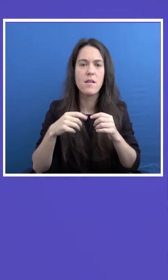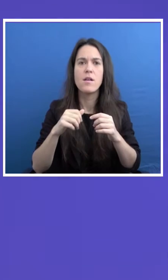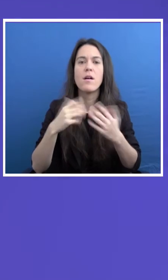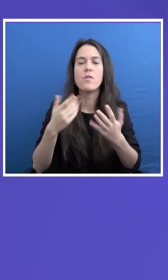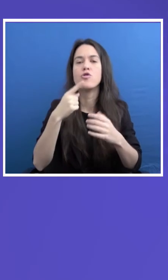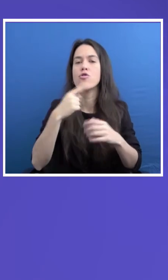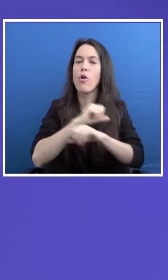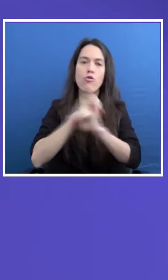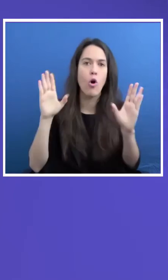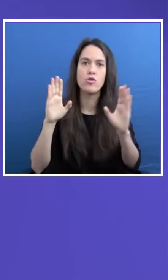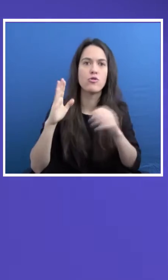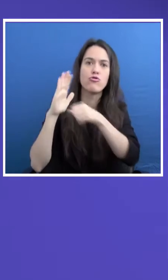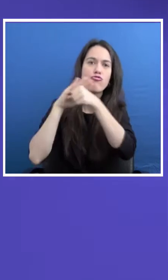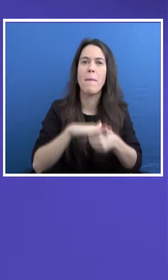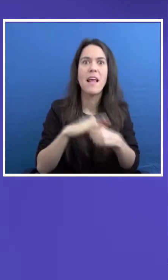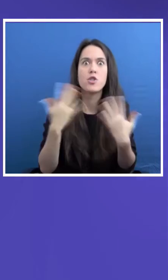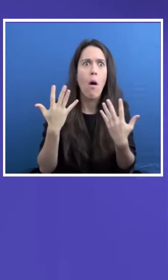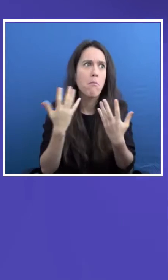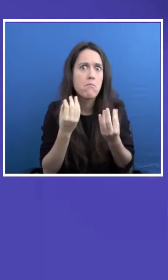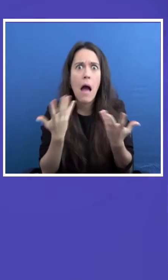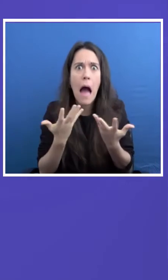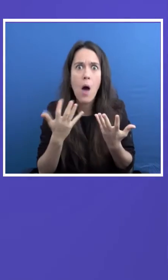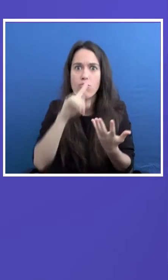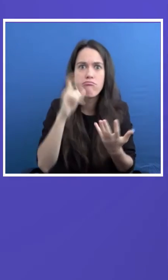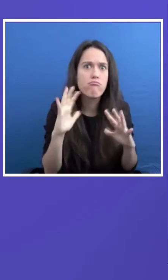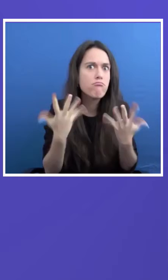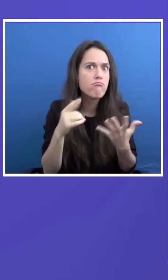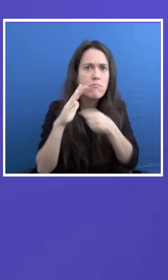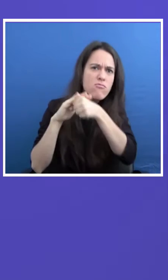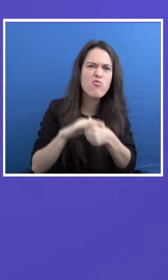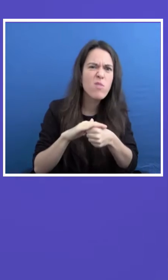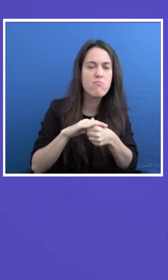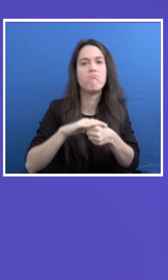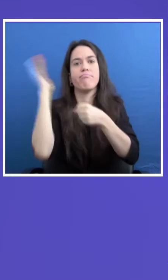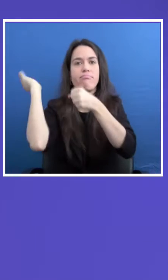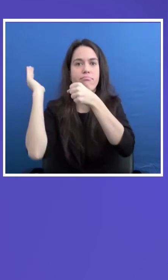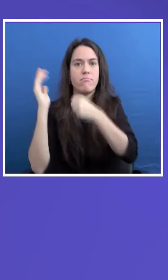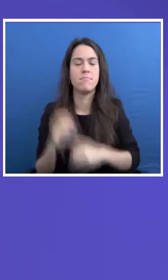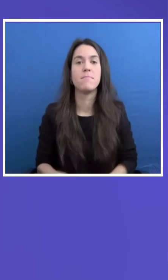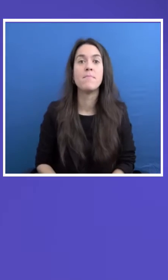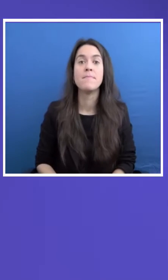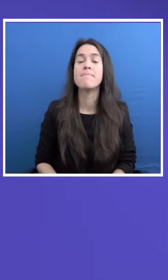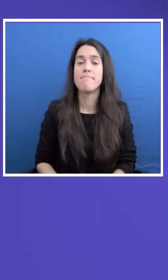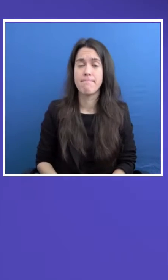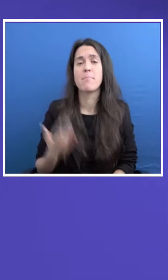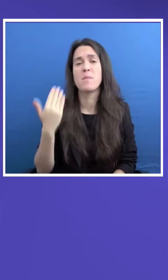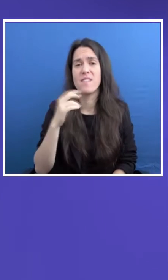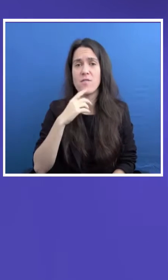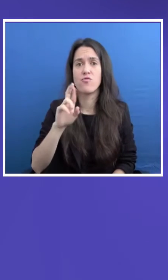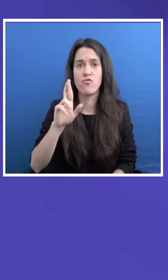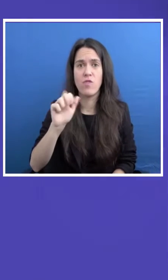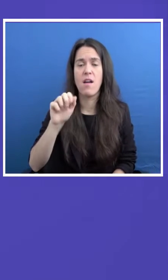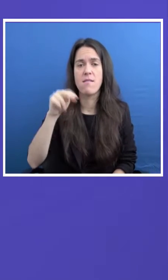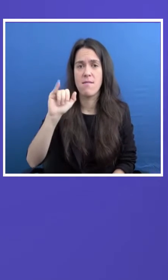As Rania just pointed out, some serious work still has to be done here. First of all, I think it's important that